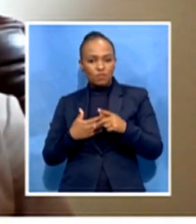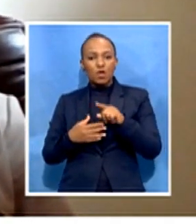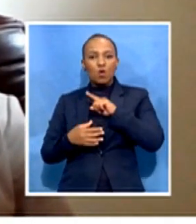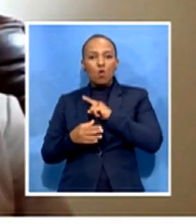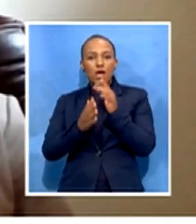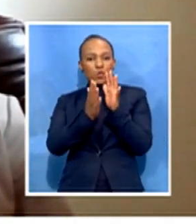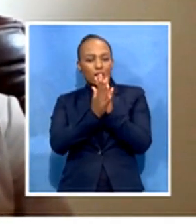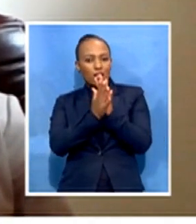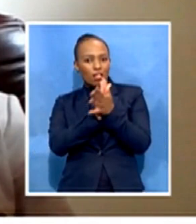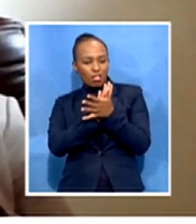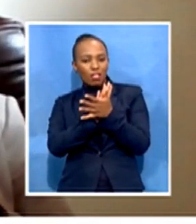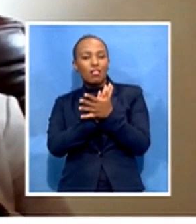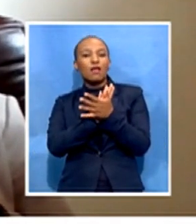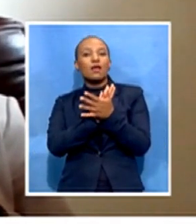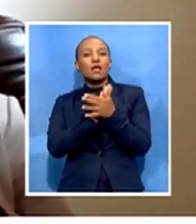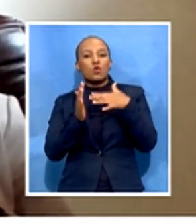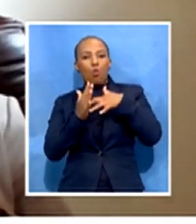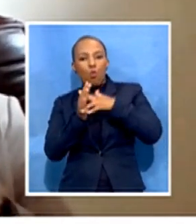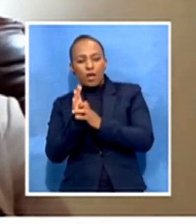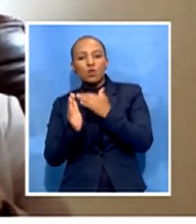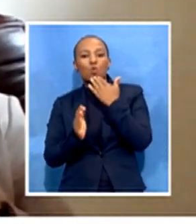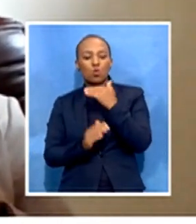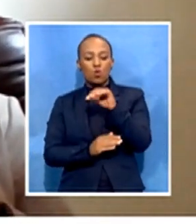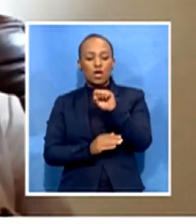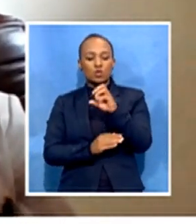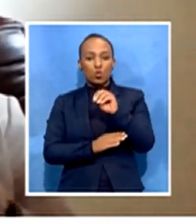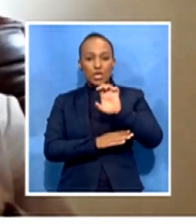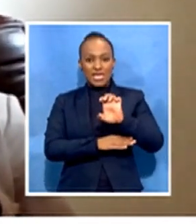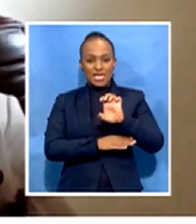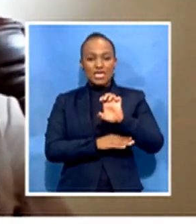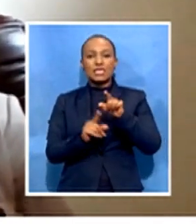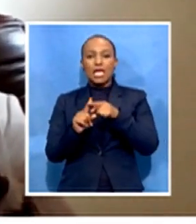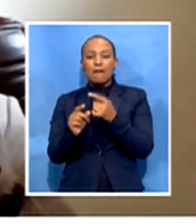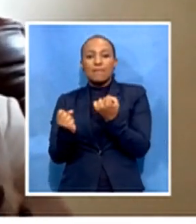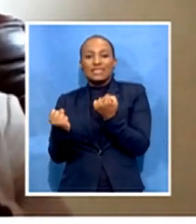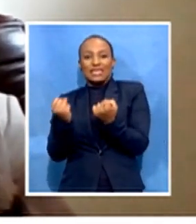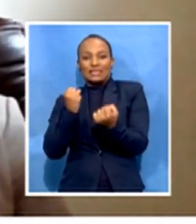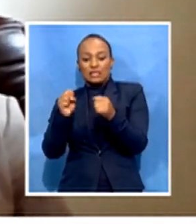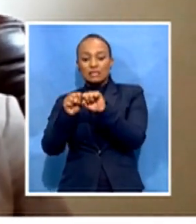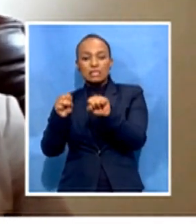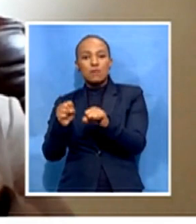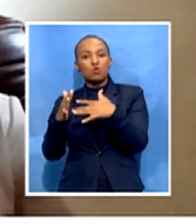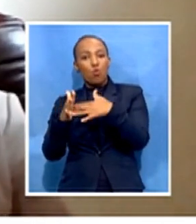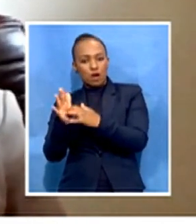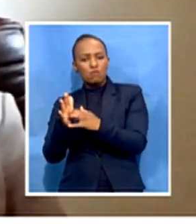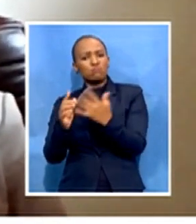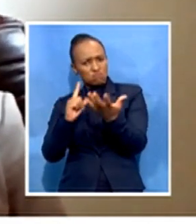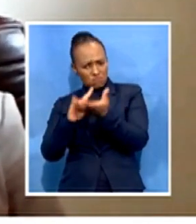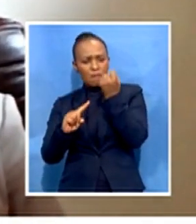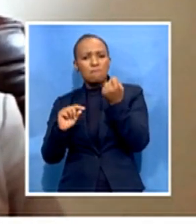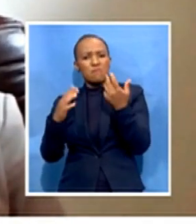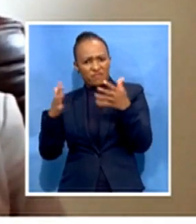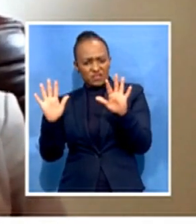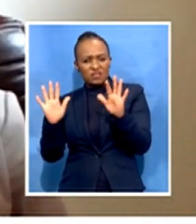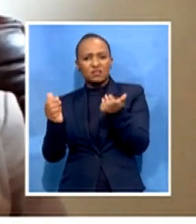sought to weaken the criminal justice system, which it achieved, and it obviously sought to weaken SARS, which it actually